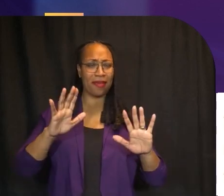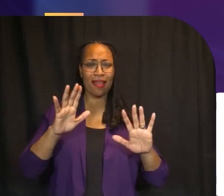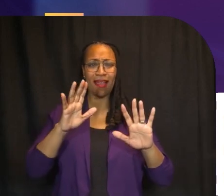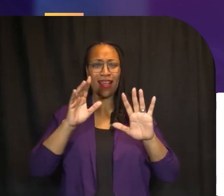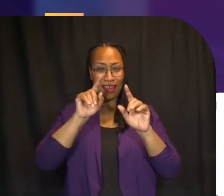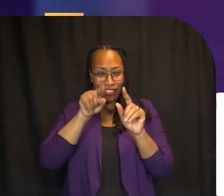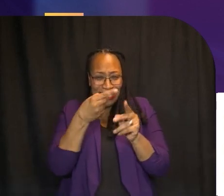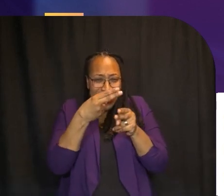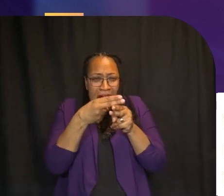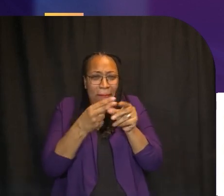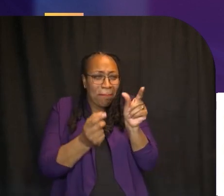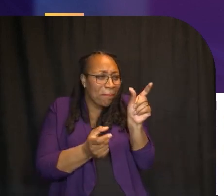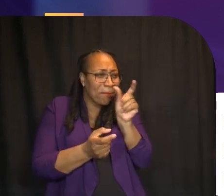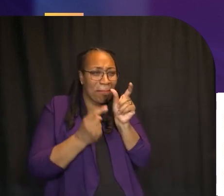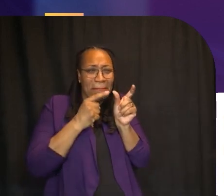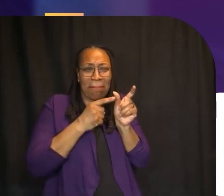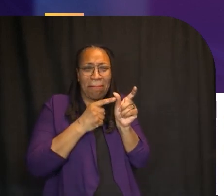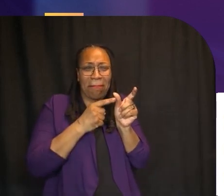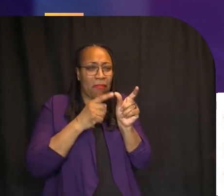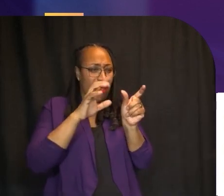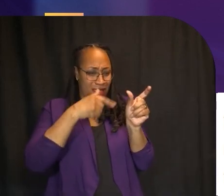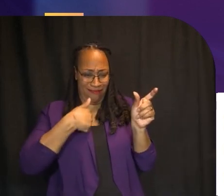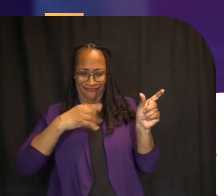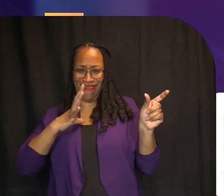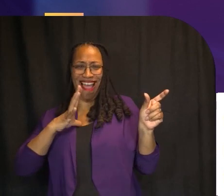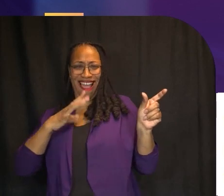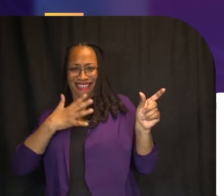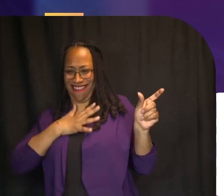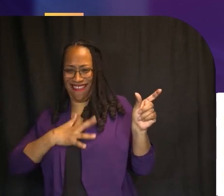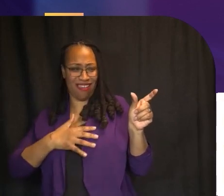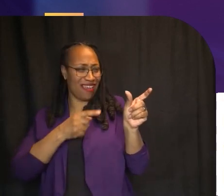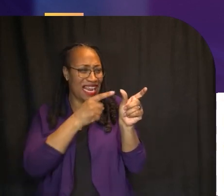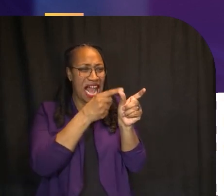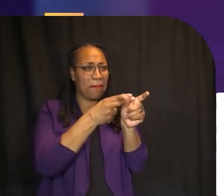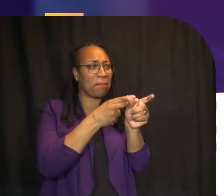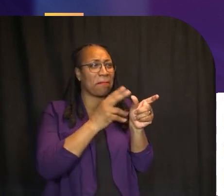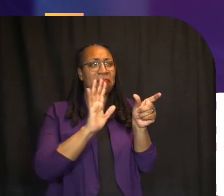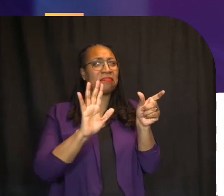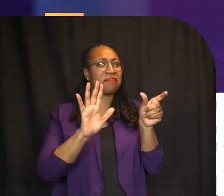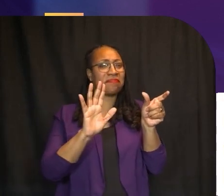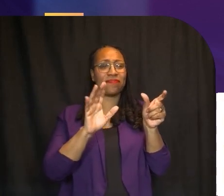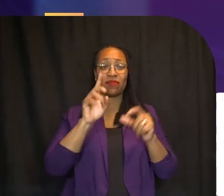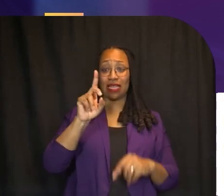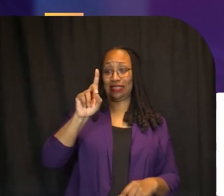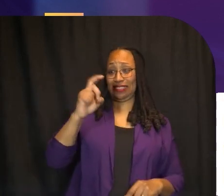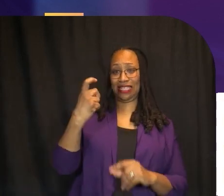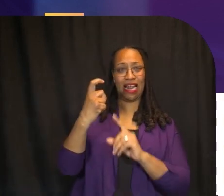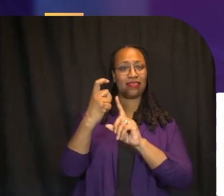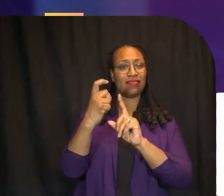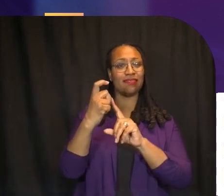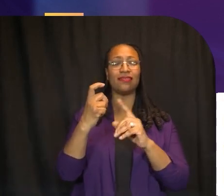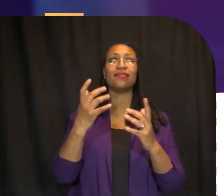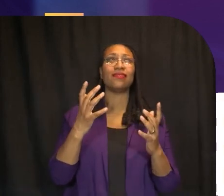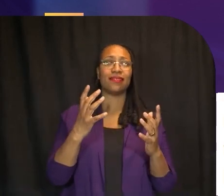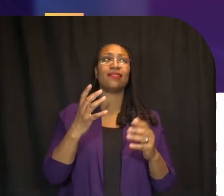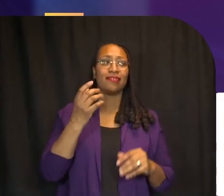was experiencing. And so when I began to connect with people in the disability community, I learned about what my life